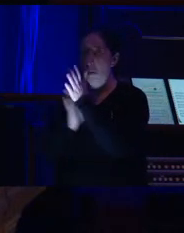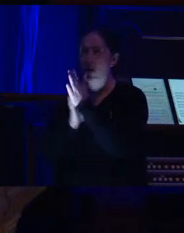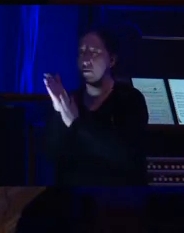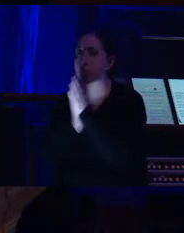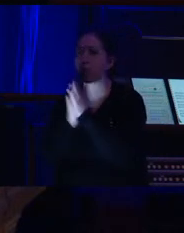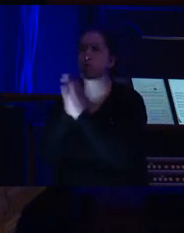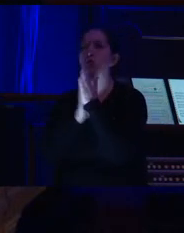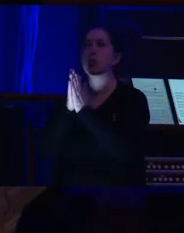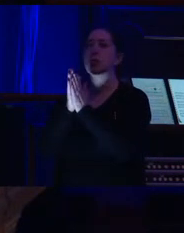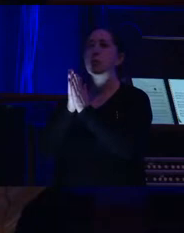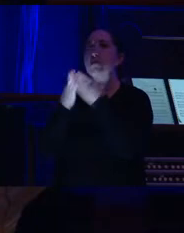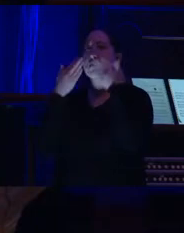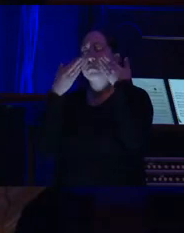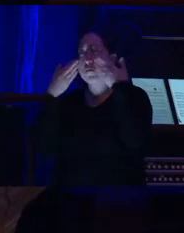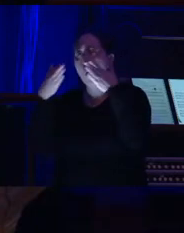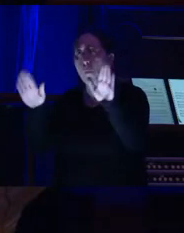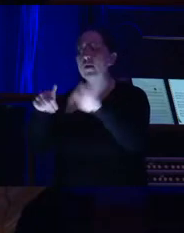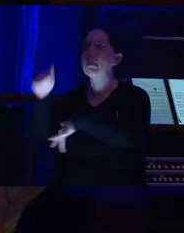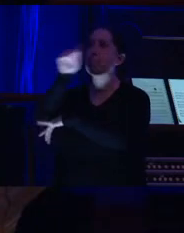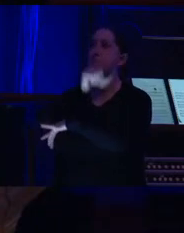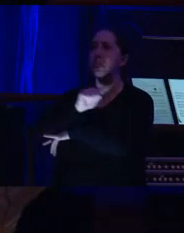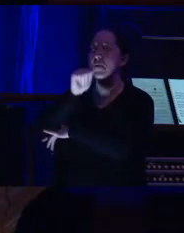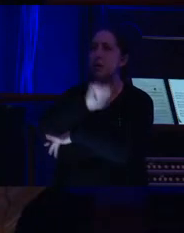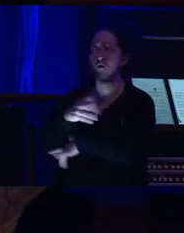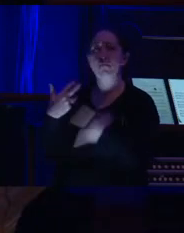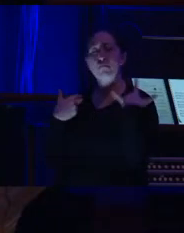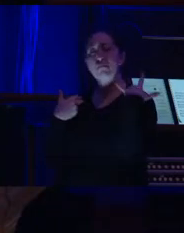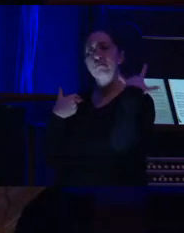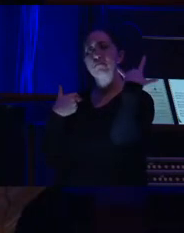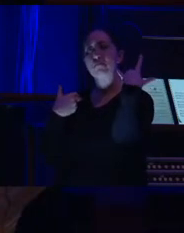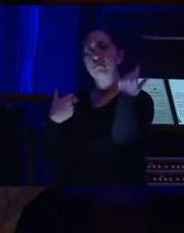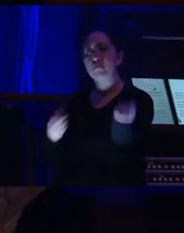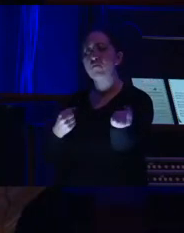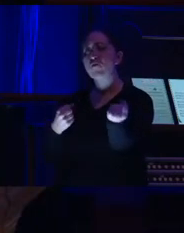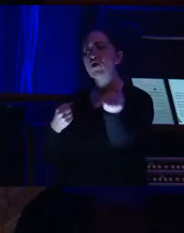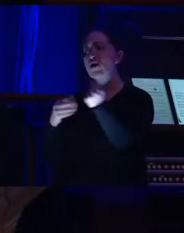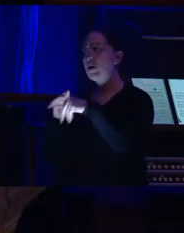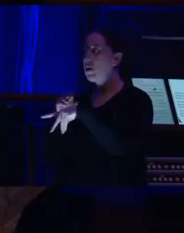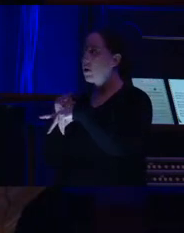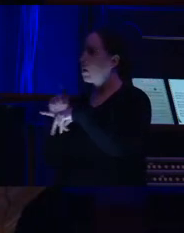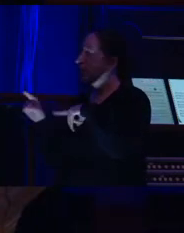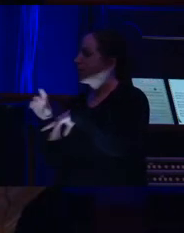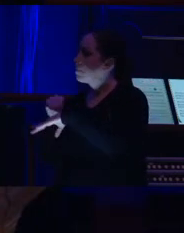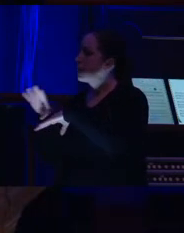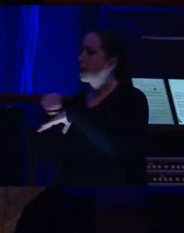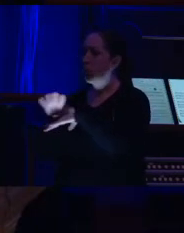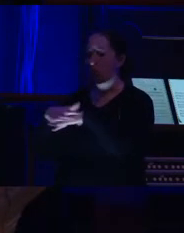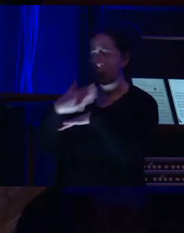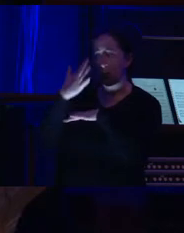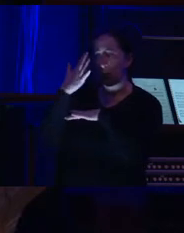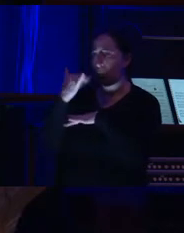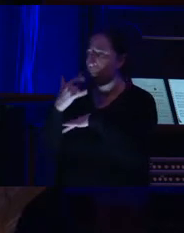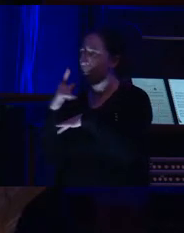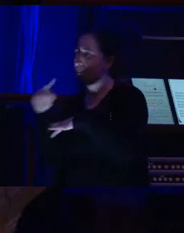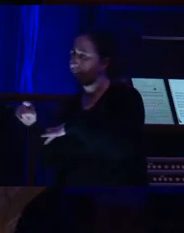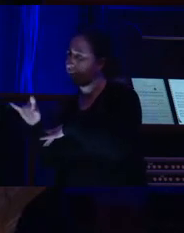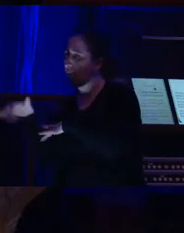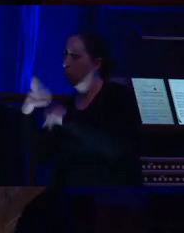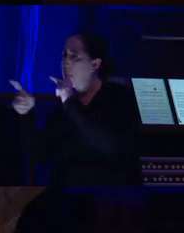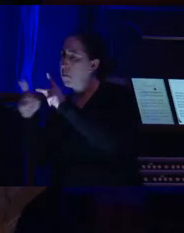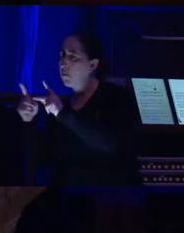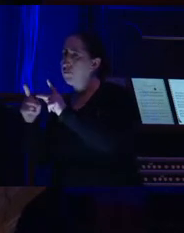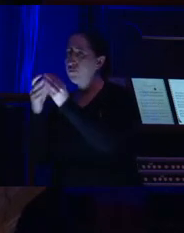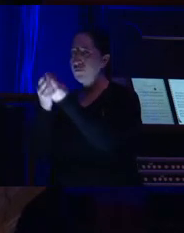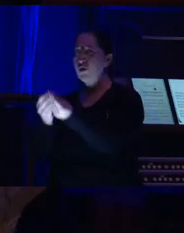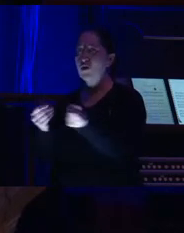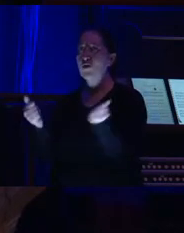and openness, with patience and courage, consulting widely and wisely to reach solutions